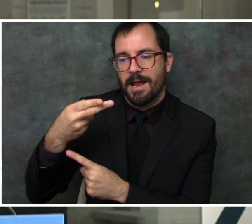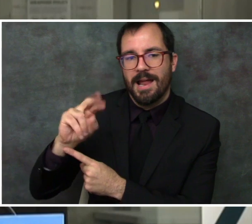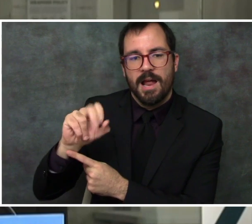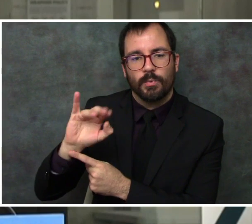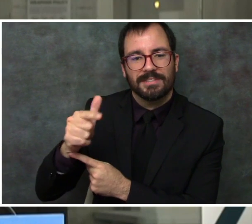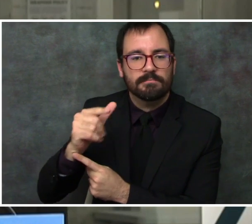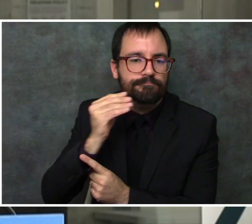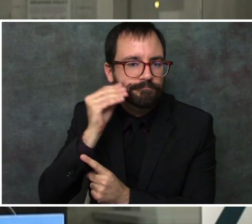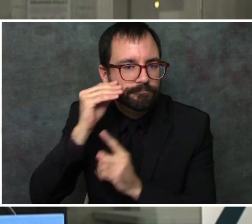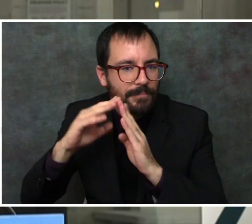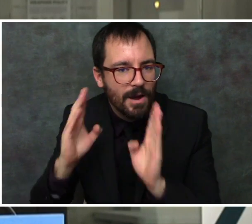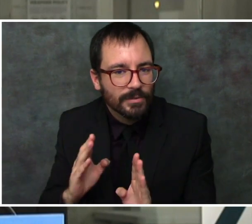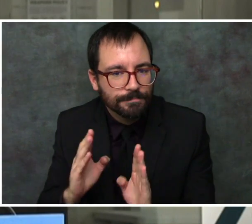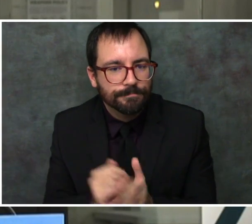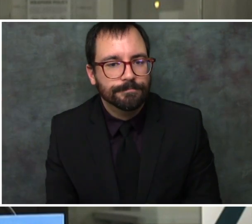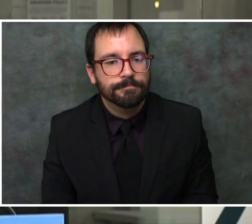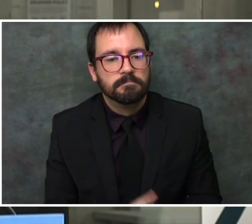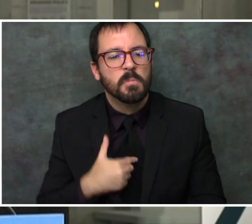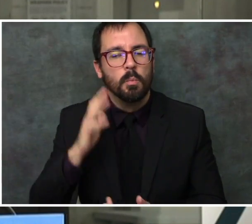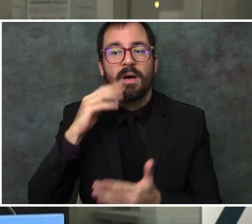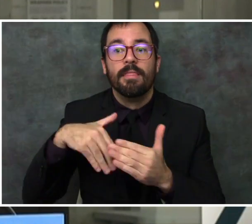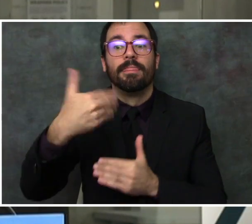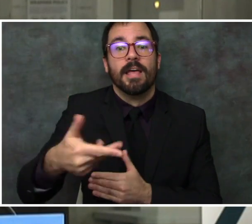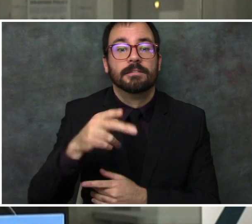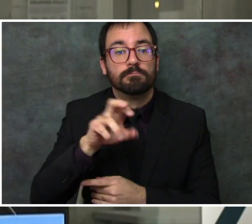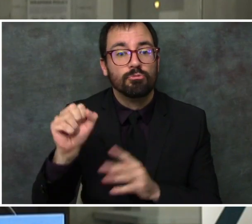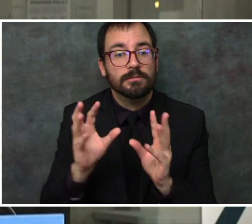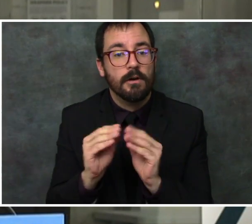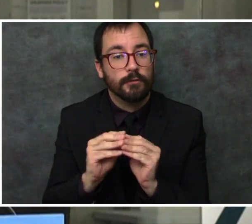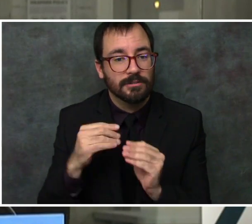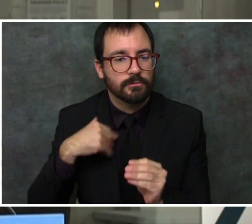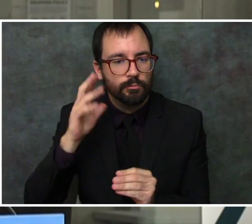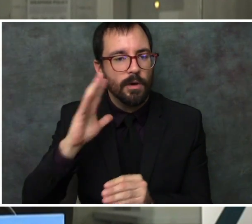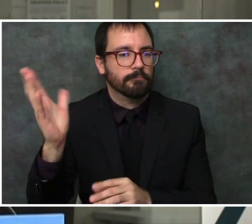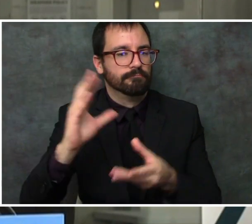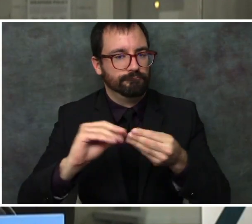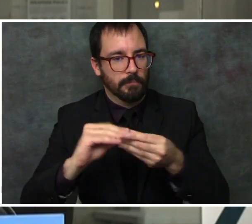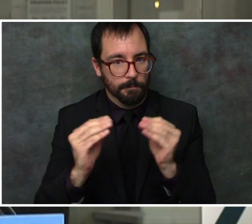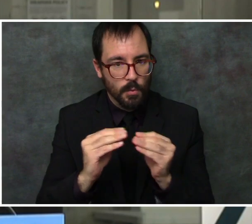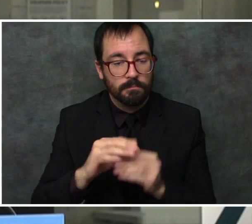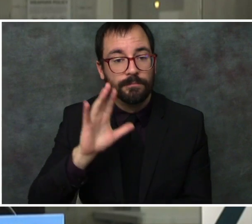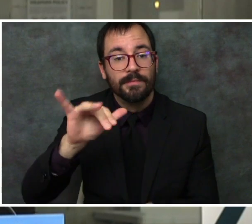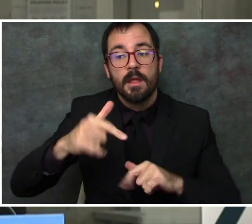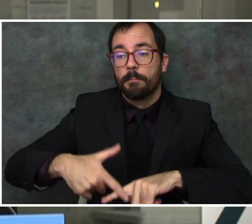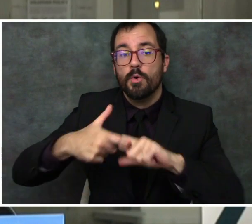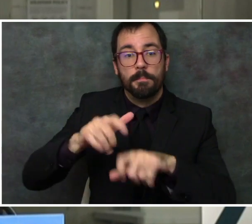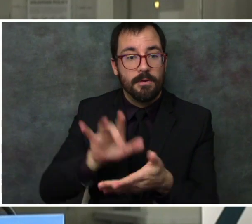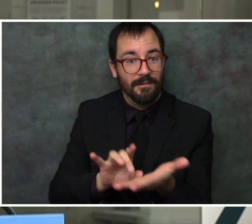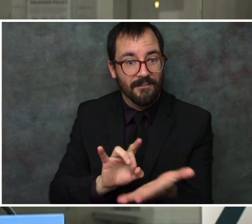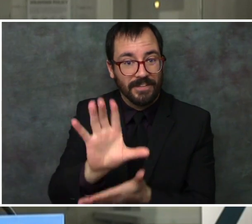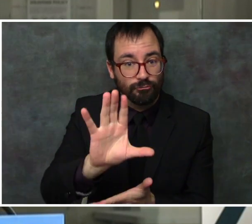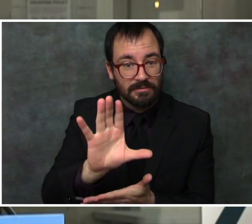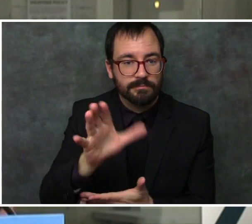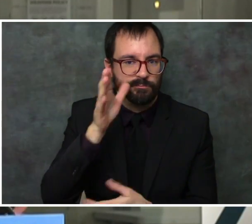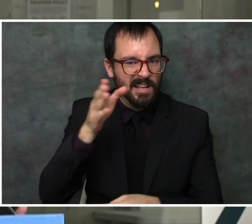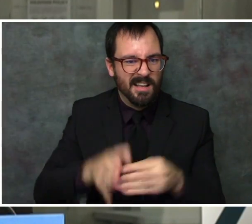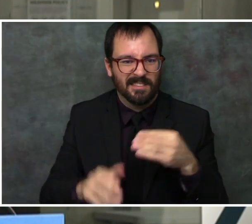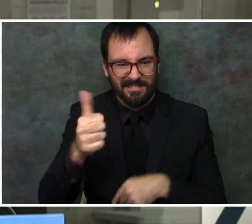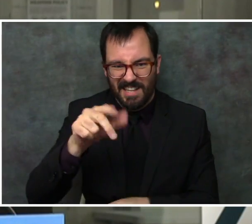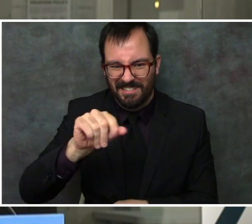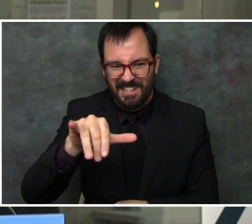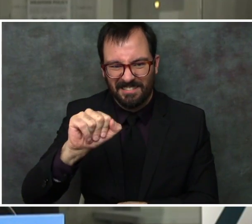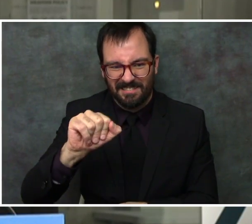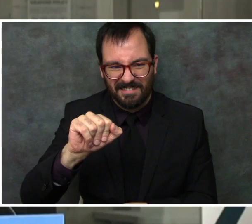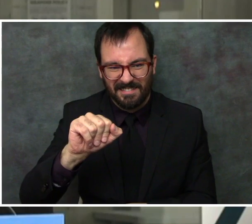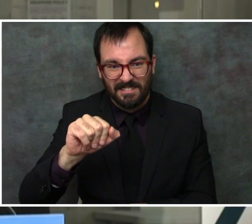eviction ends on October 17th in 10 days, and we're determined to prevent people from losing their homes. We've been working on filing an ordinance with the